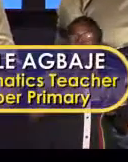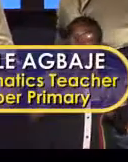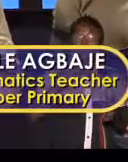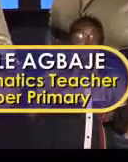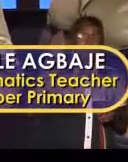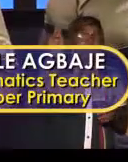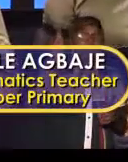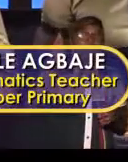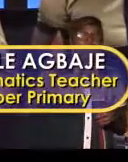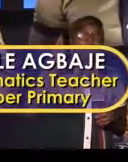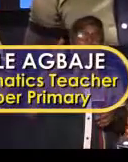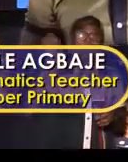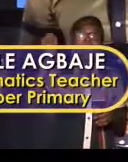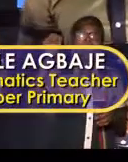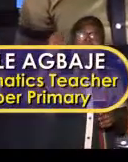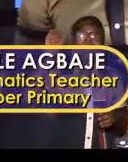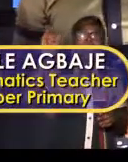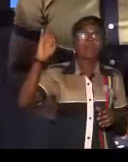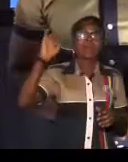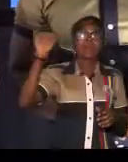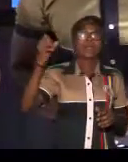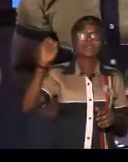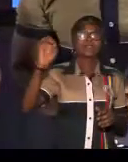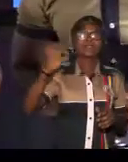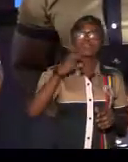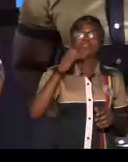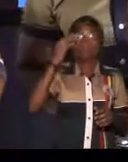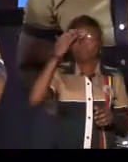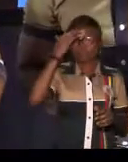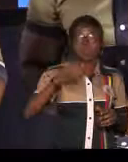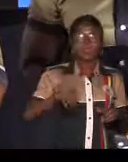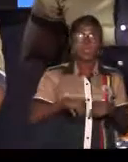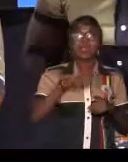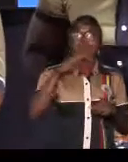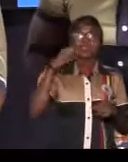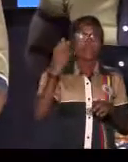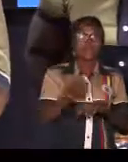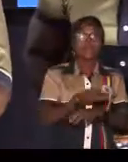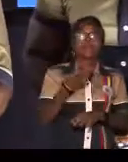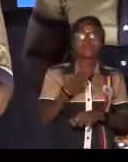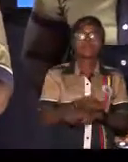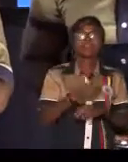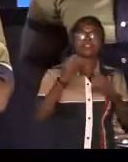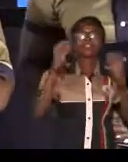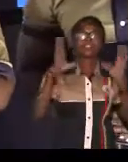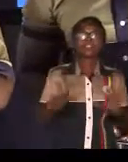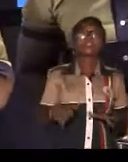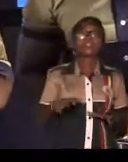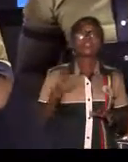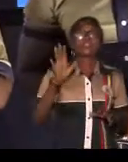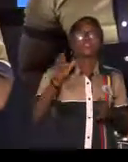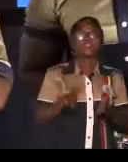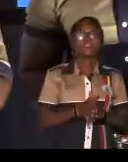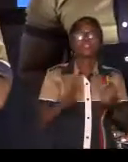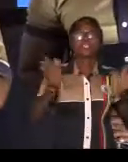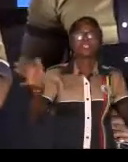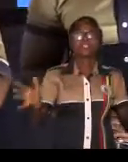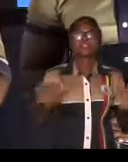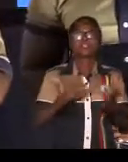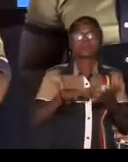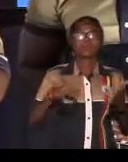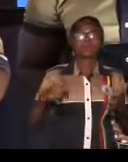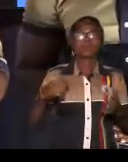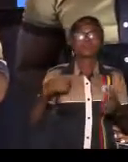your mathematics teacher, but you know me as the mathematician. Uncle Popo is here, your general studies